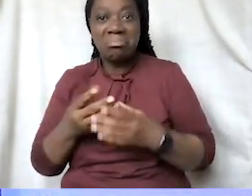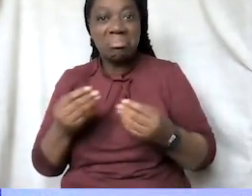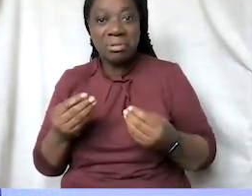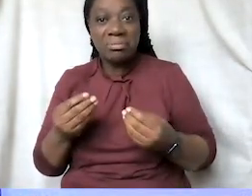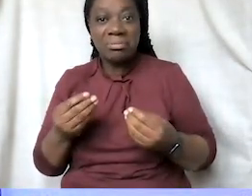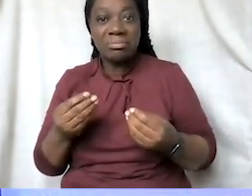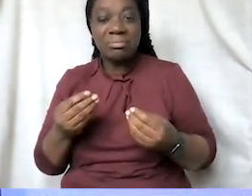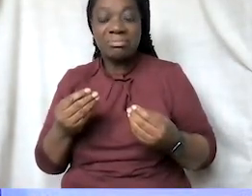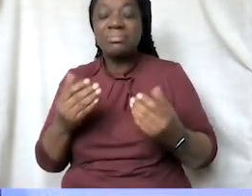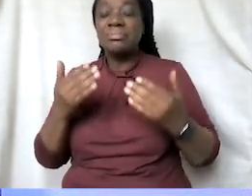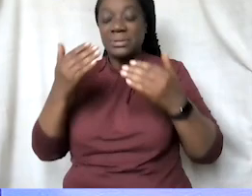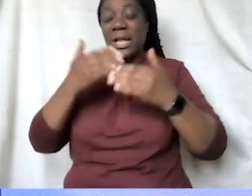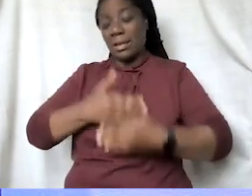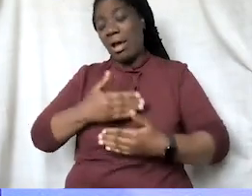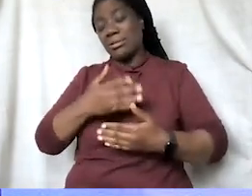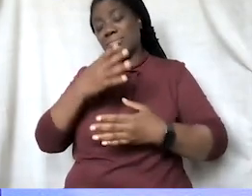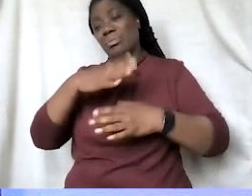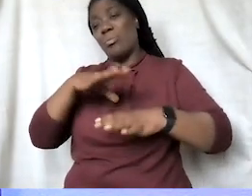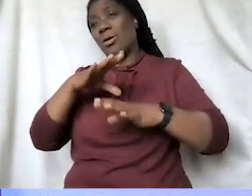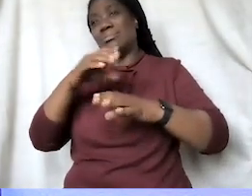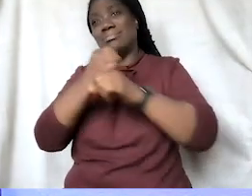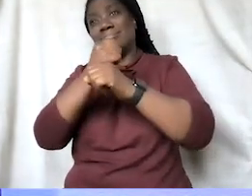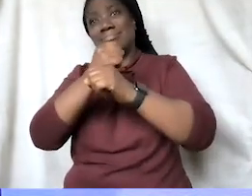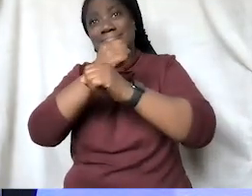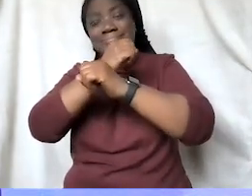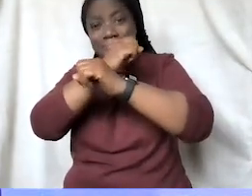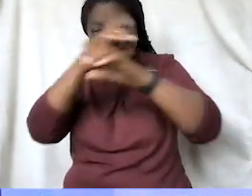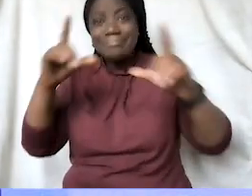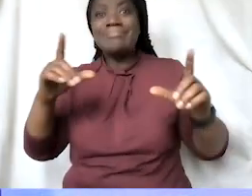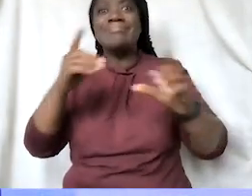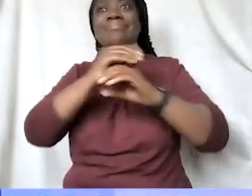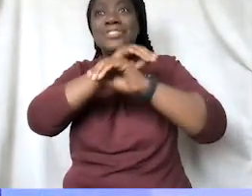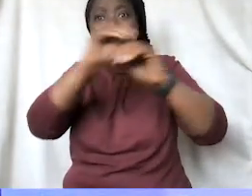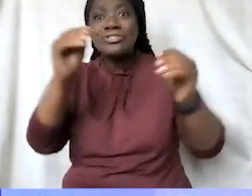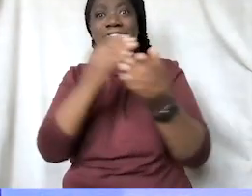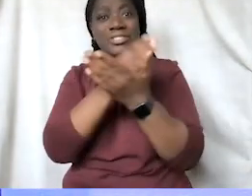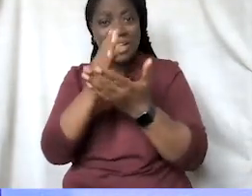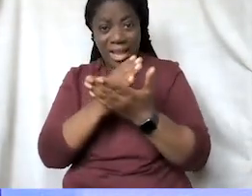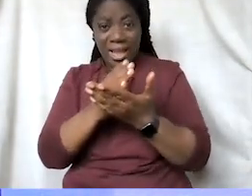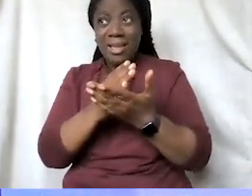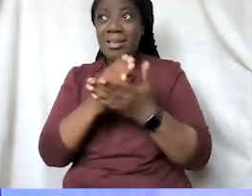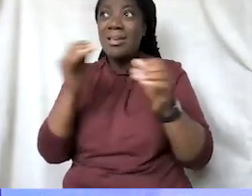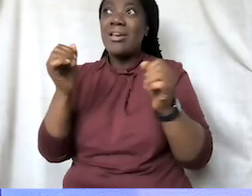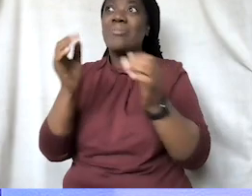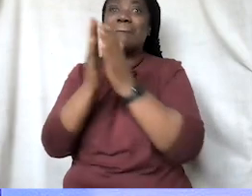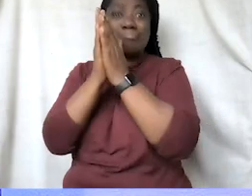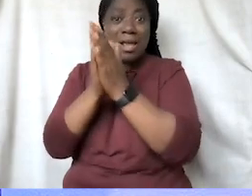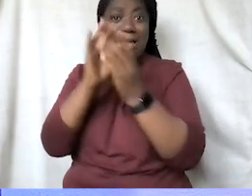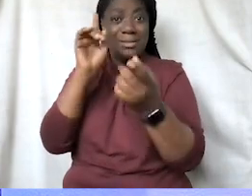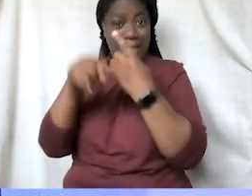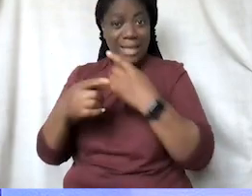want you to know that prayer is the answer. I want to take you to the Word of God tonight. Acts chapter